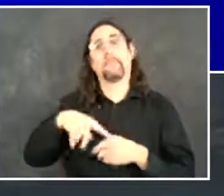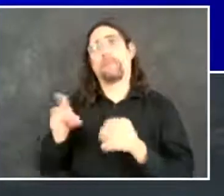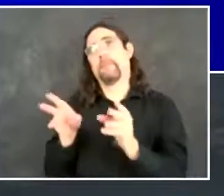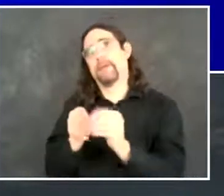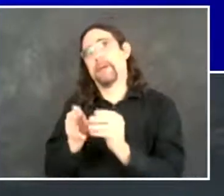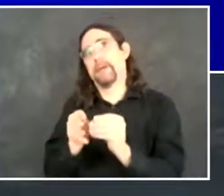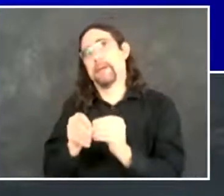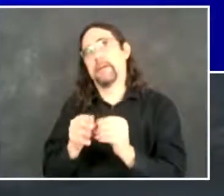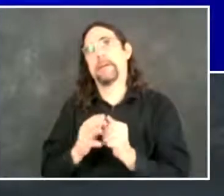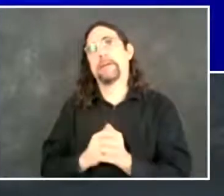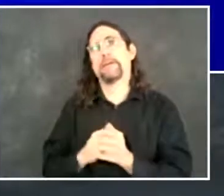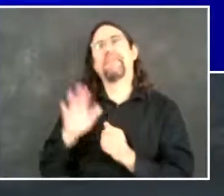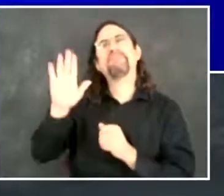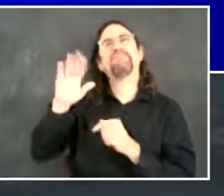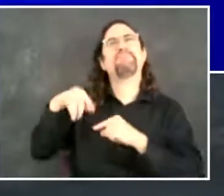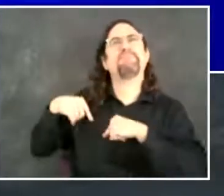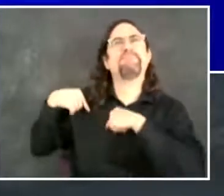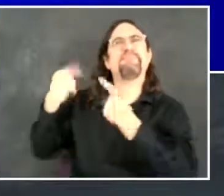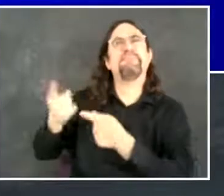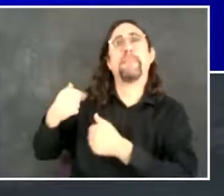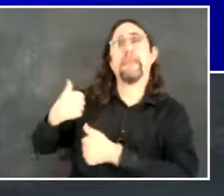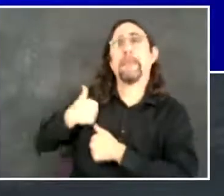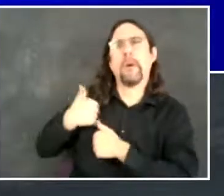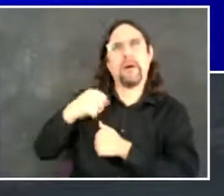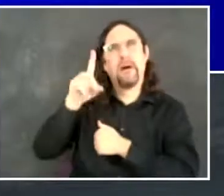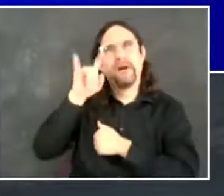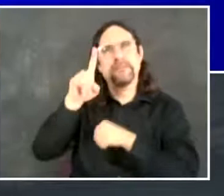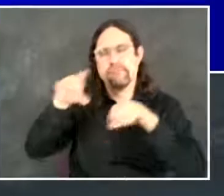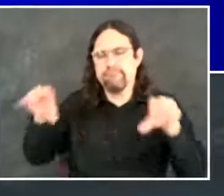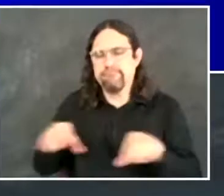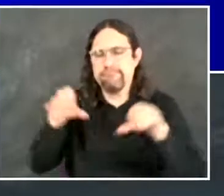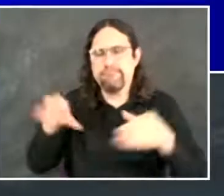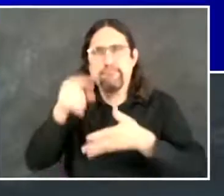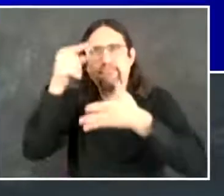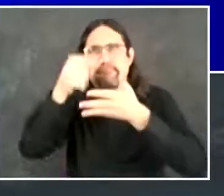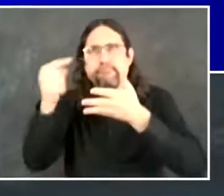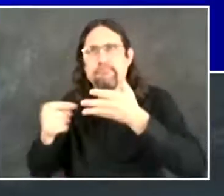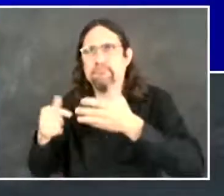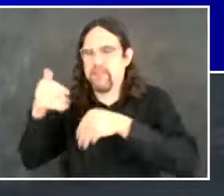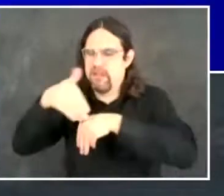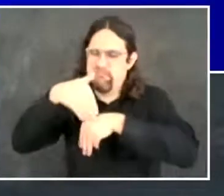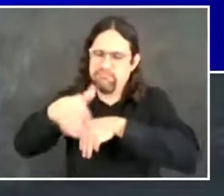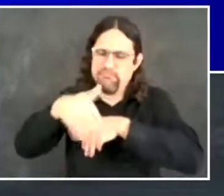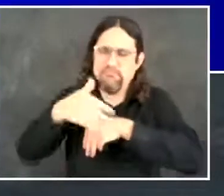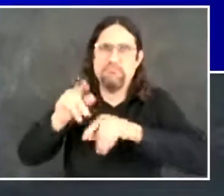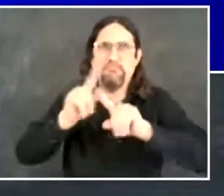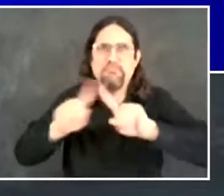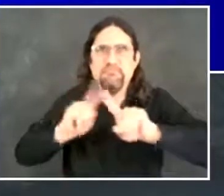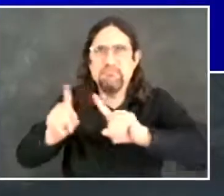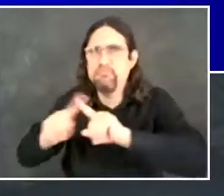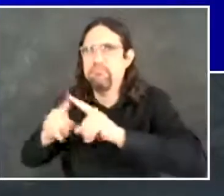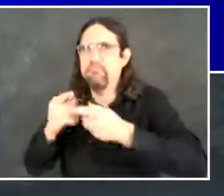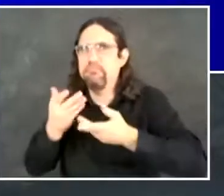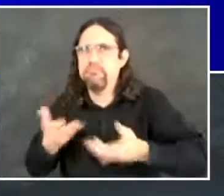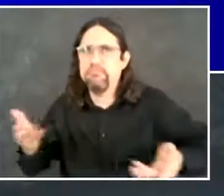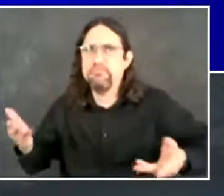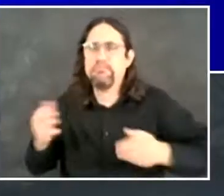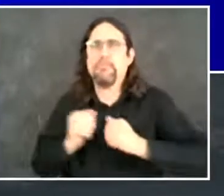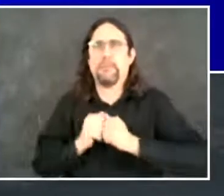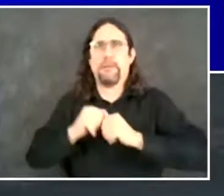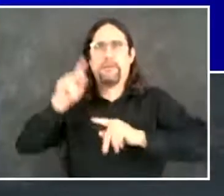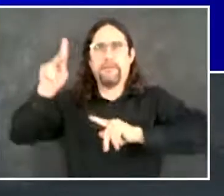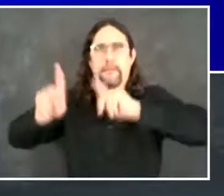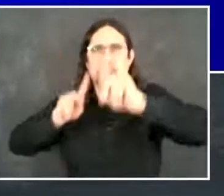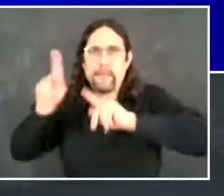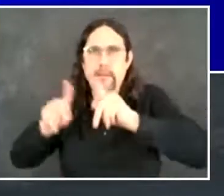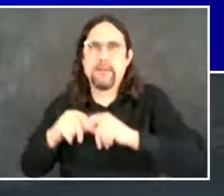Air Force, the Navy. Deep thanks to General O'Shaughnessy, and also to people who I look